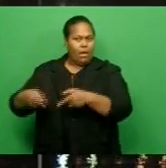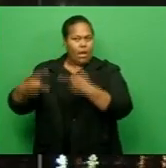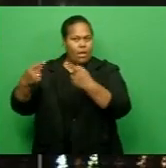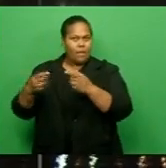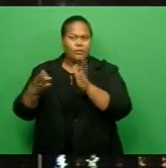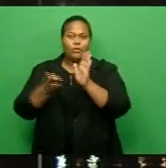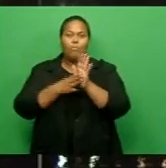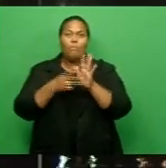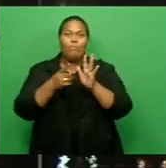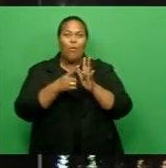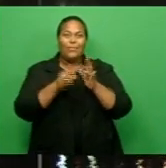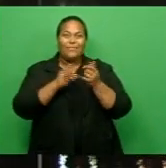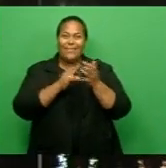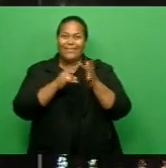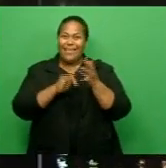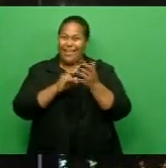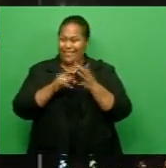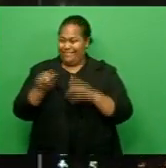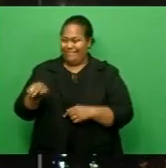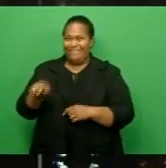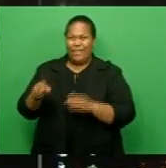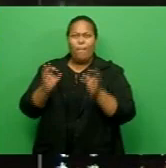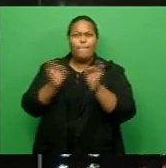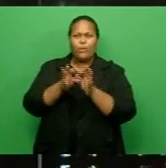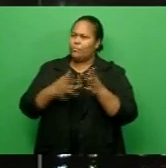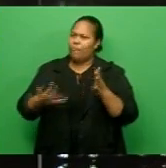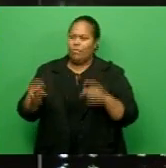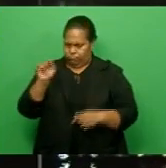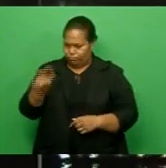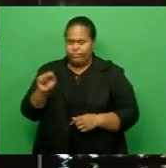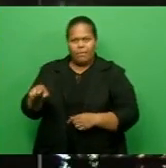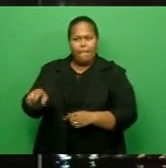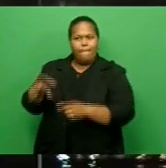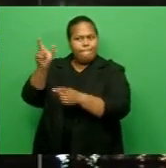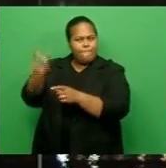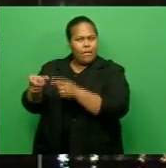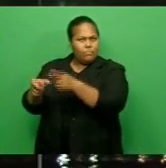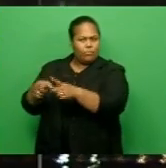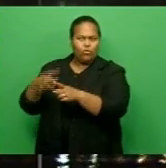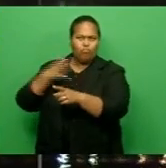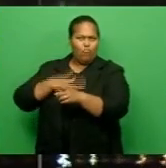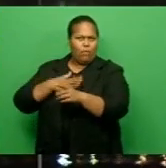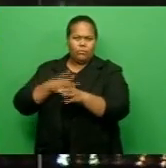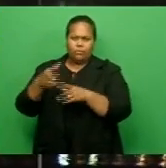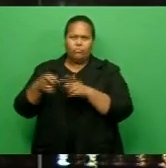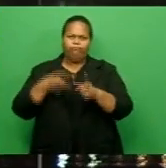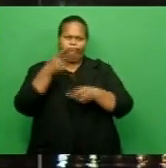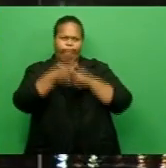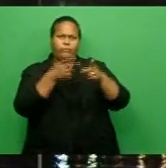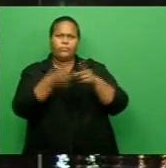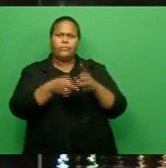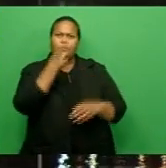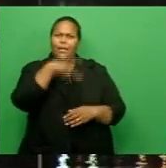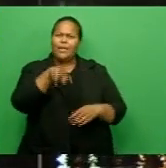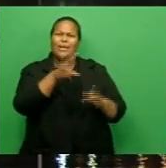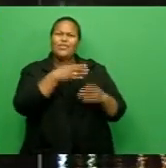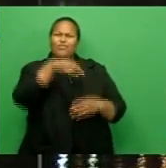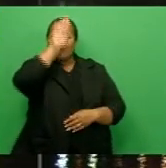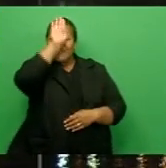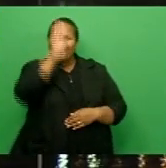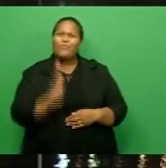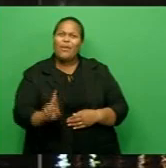Mbulitavu. Dr. Mbamba has named Mbulitavu as the main culprit in attempts to undermine Rote Mumukepa's leadership in